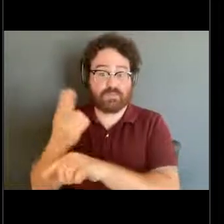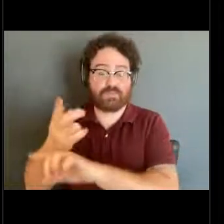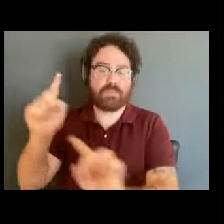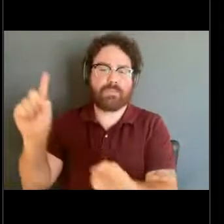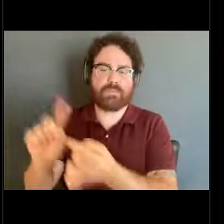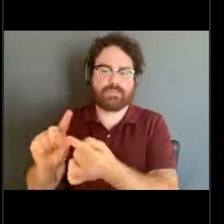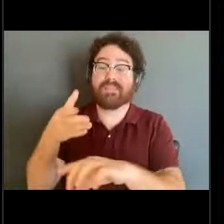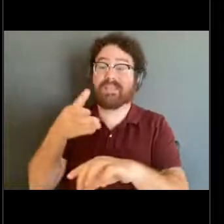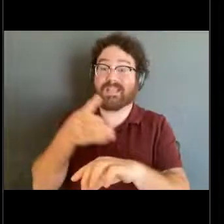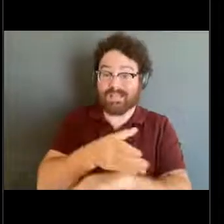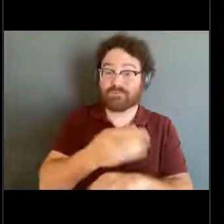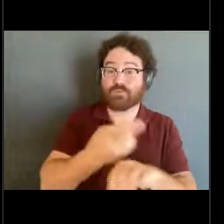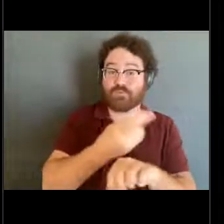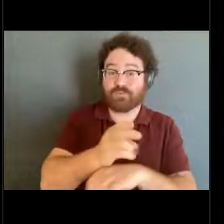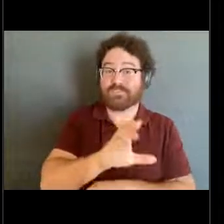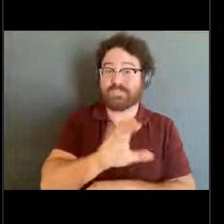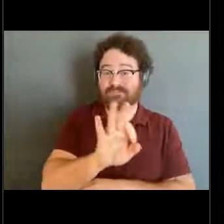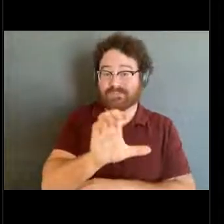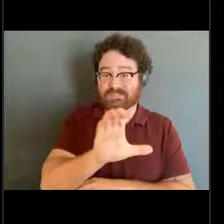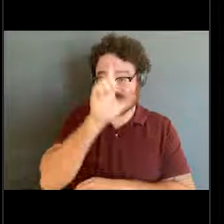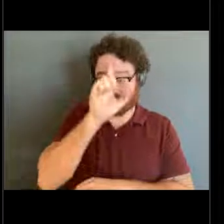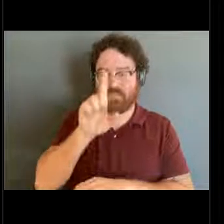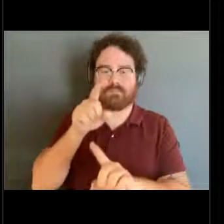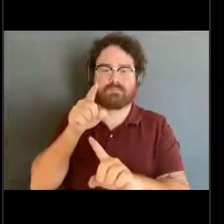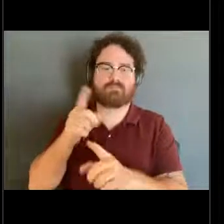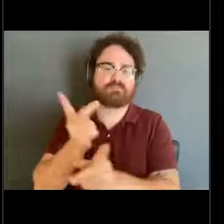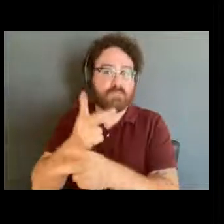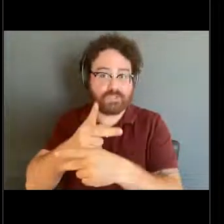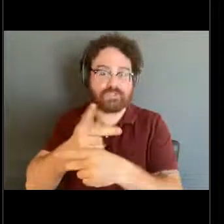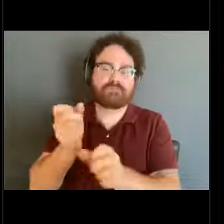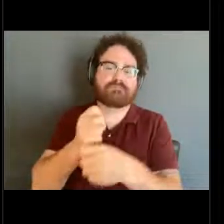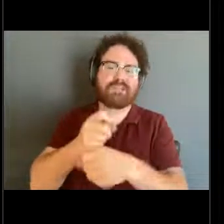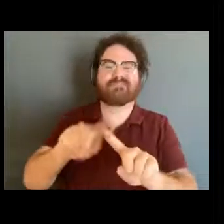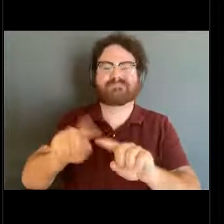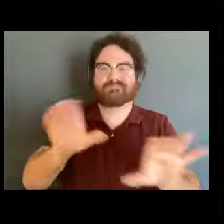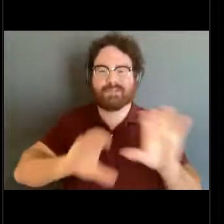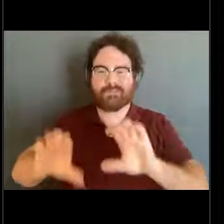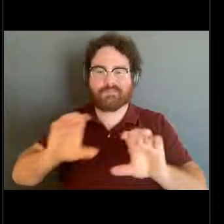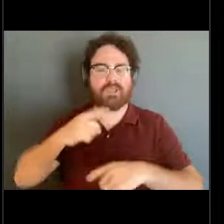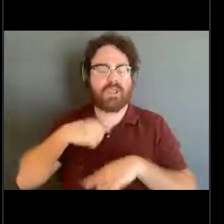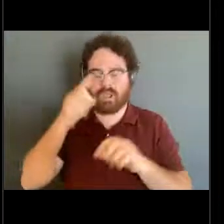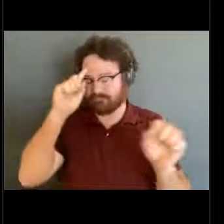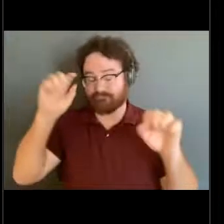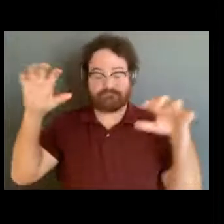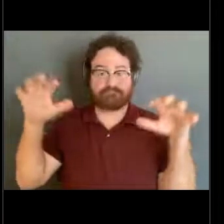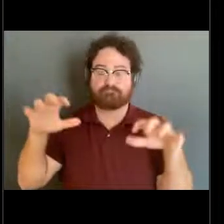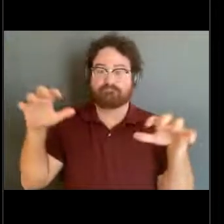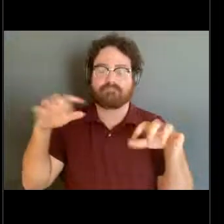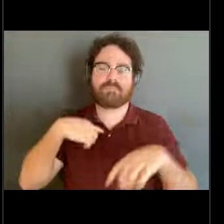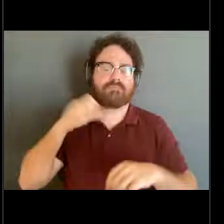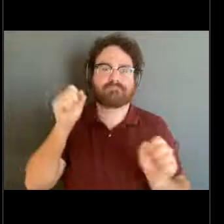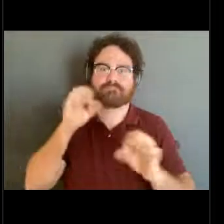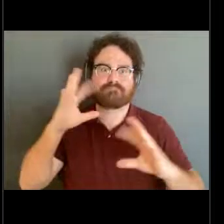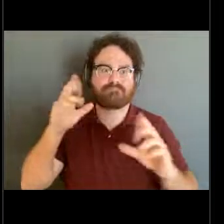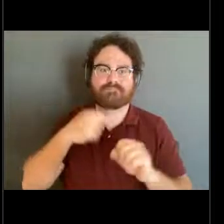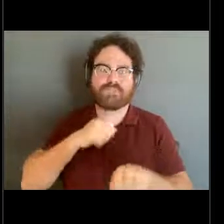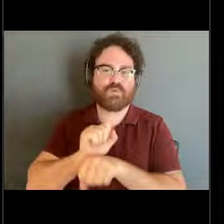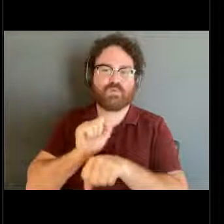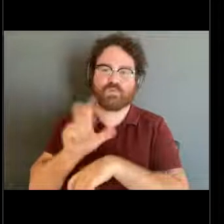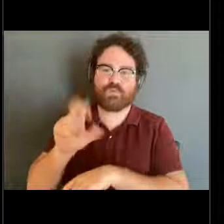was dumbstruck, frankly. The most surprising thing I've seen in my 30-year-plus career, a 30-plus year career,